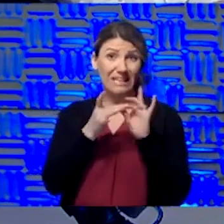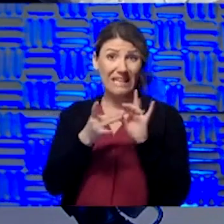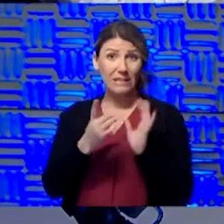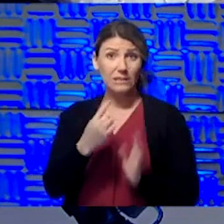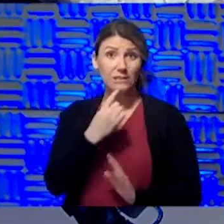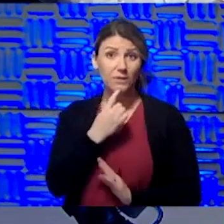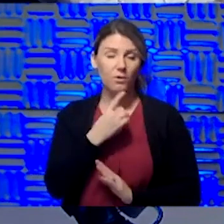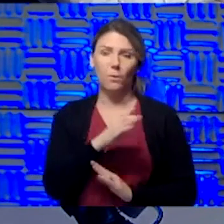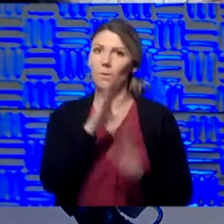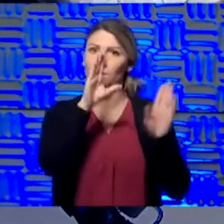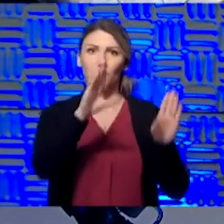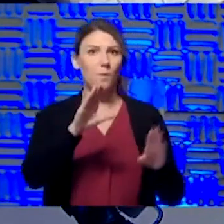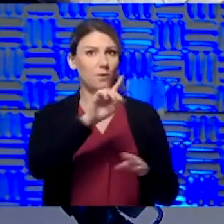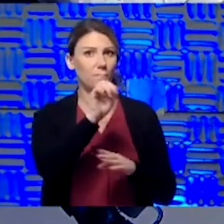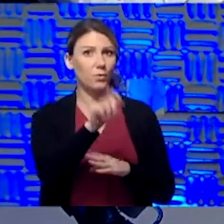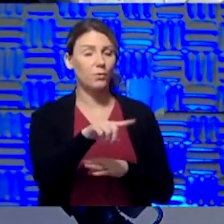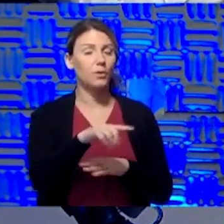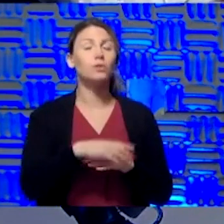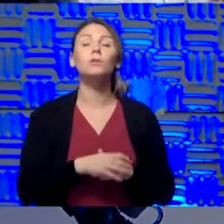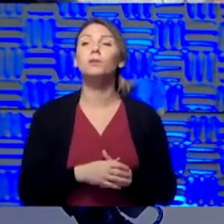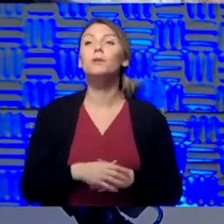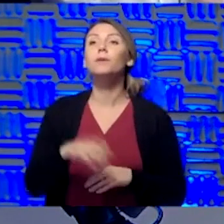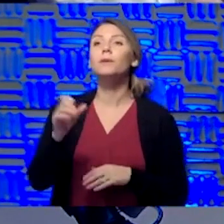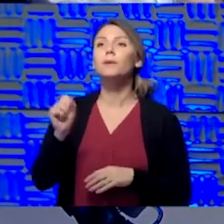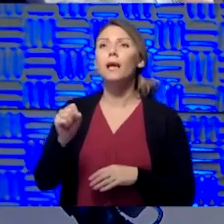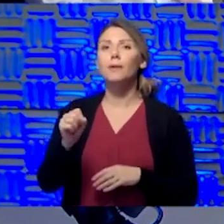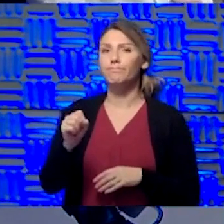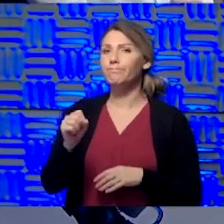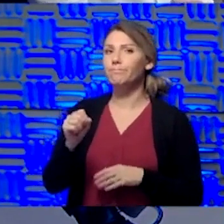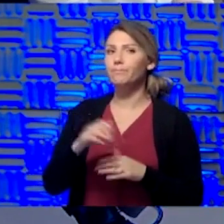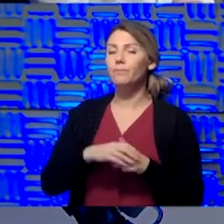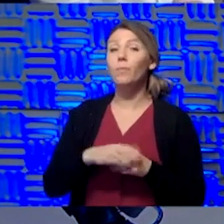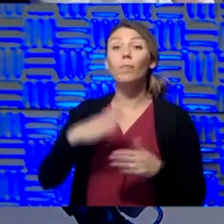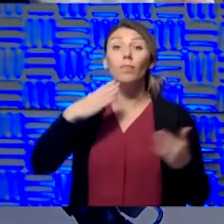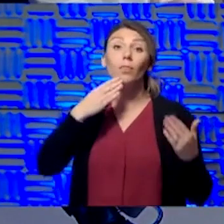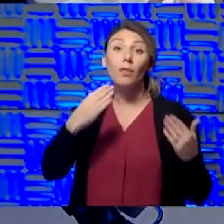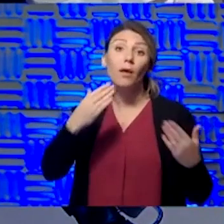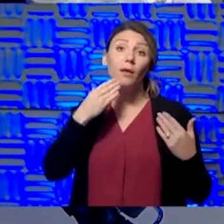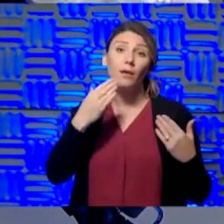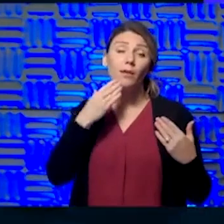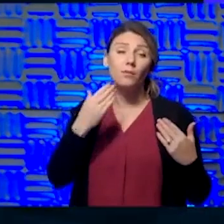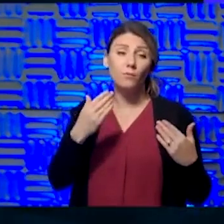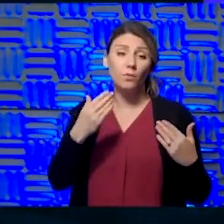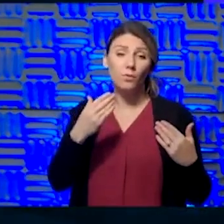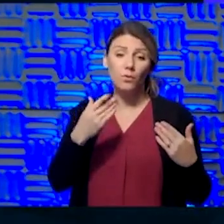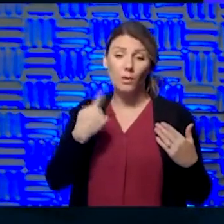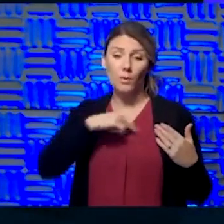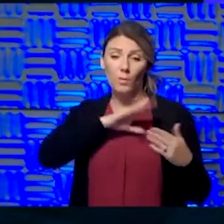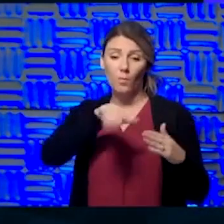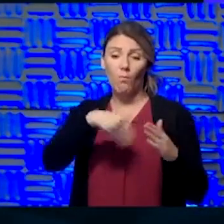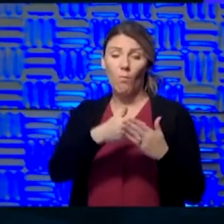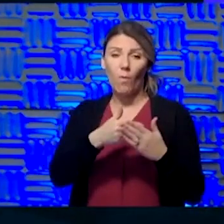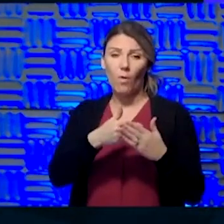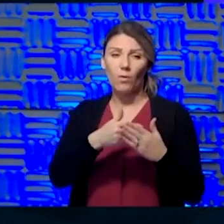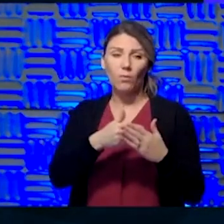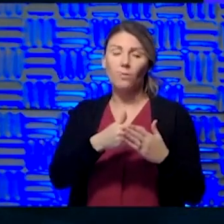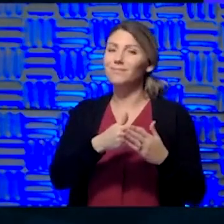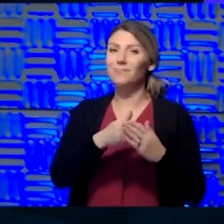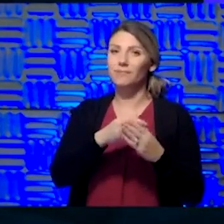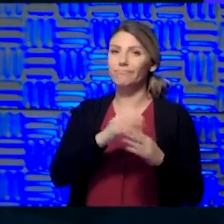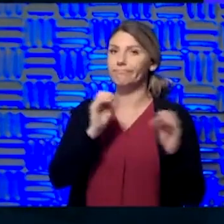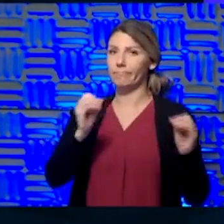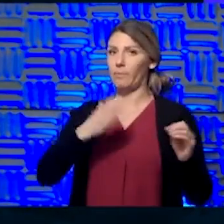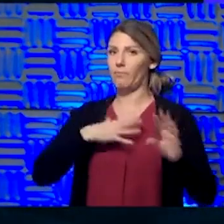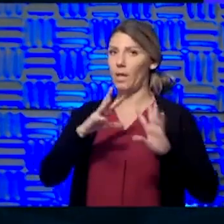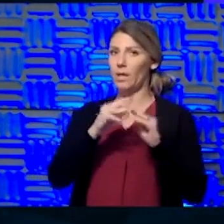That's a great question. Yeah, so thankfully, like, we all did. None of us were hospitalized.